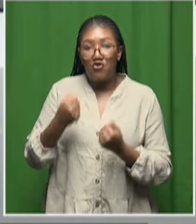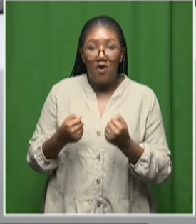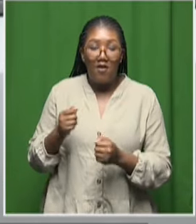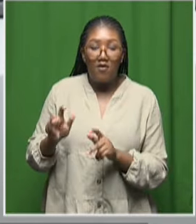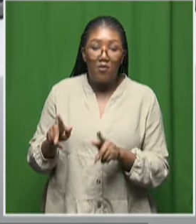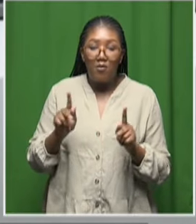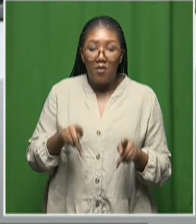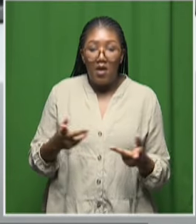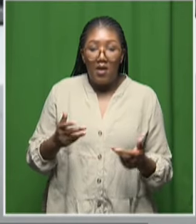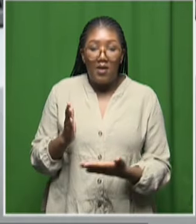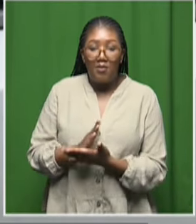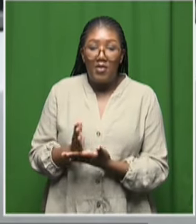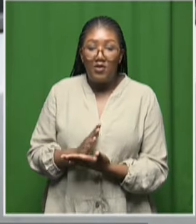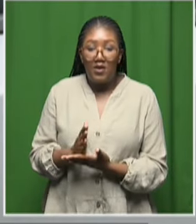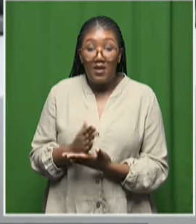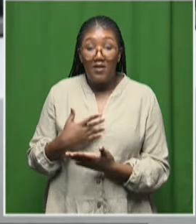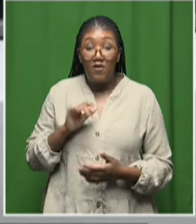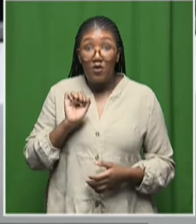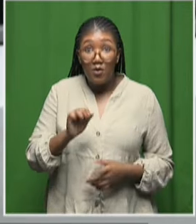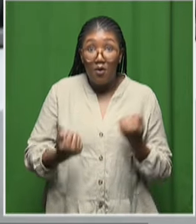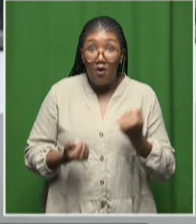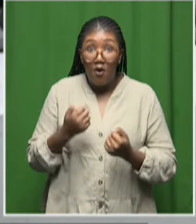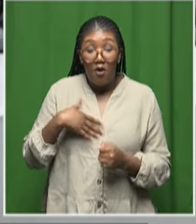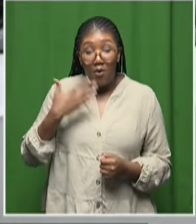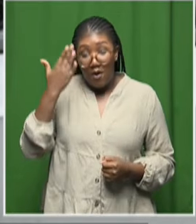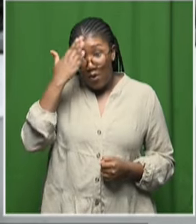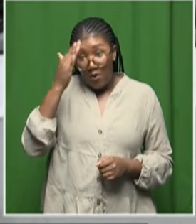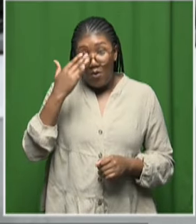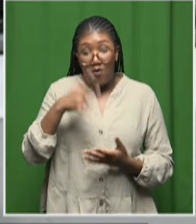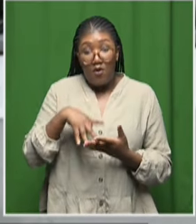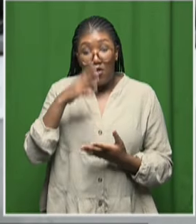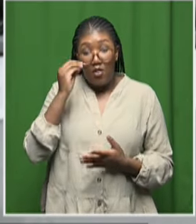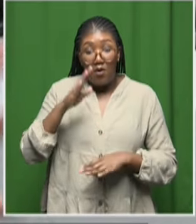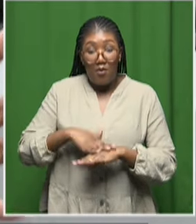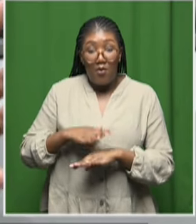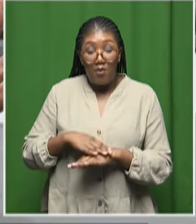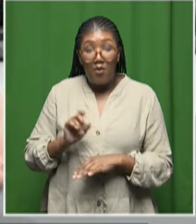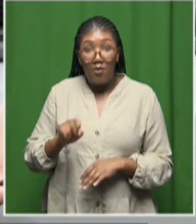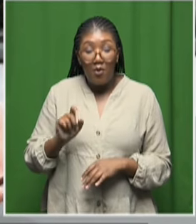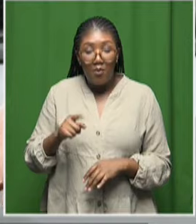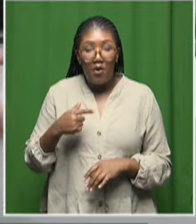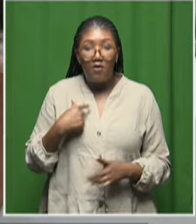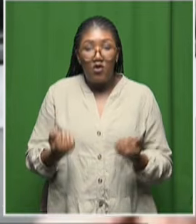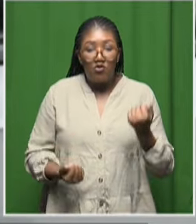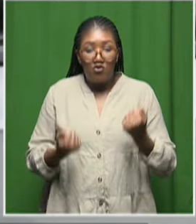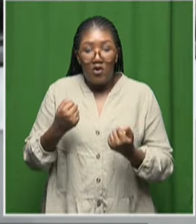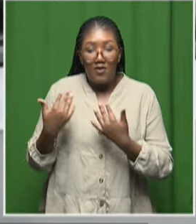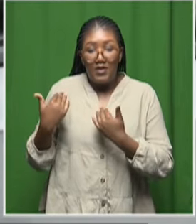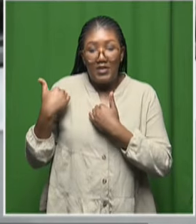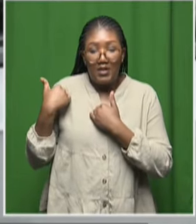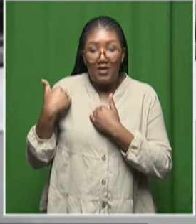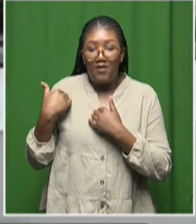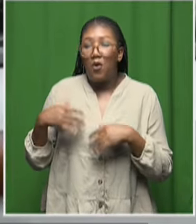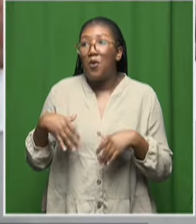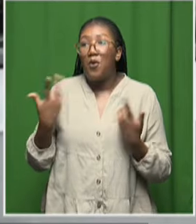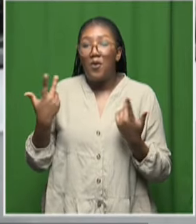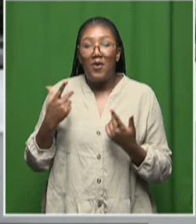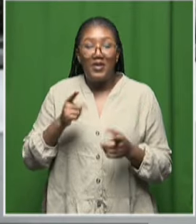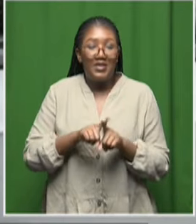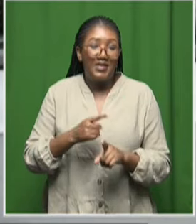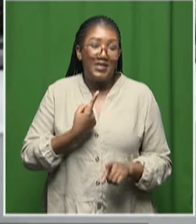you want to know a little bit more about your car or how to handle yourself behind the seat to ensure that you have the greatest amounts of safety, or if you're just an